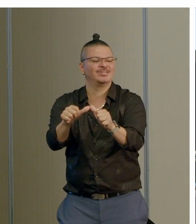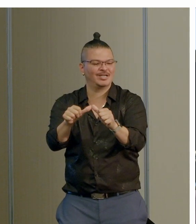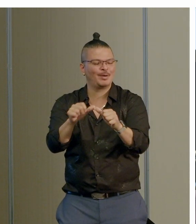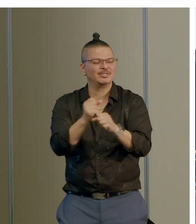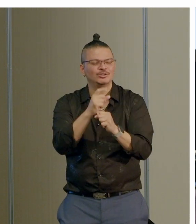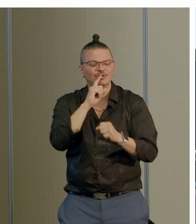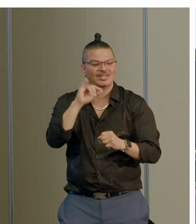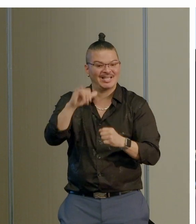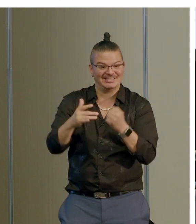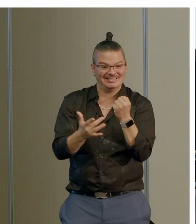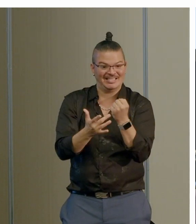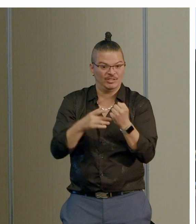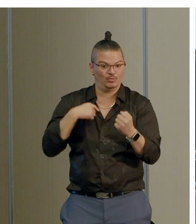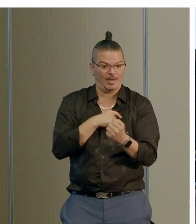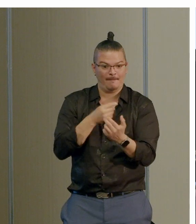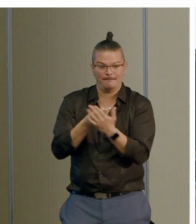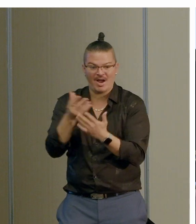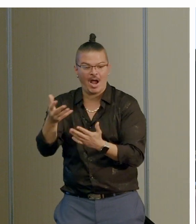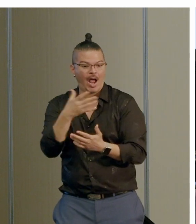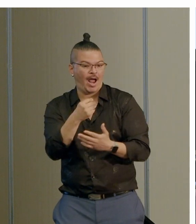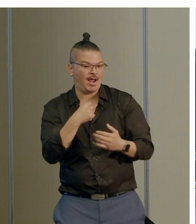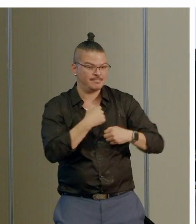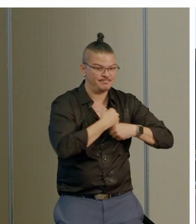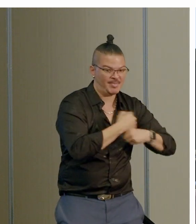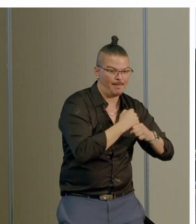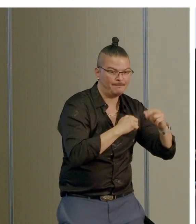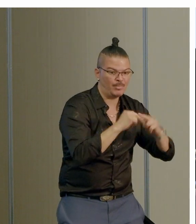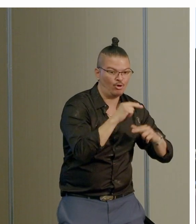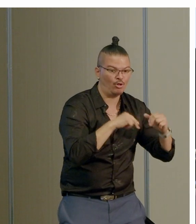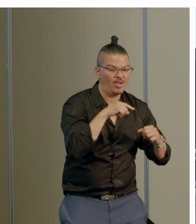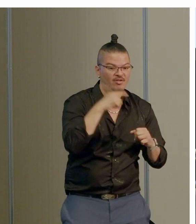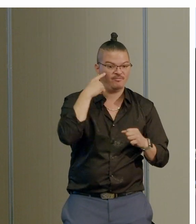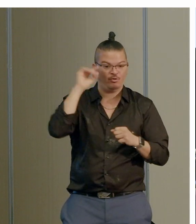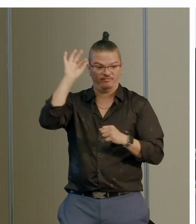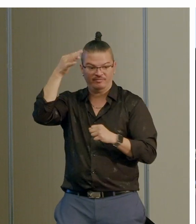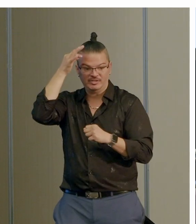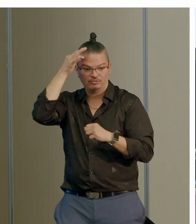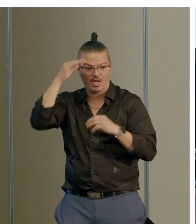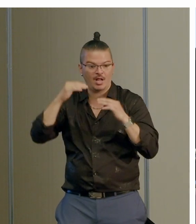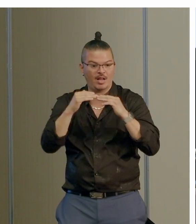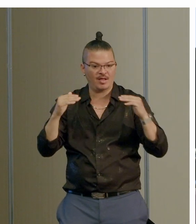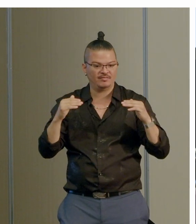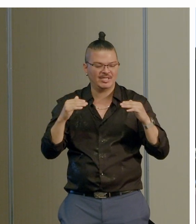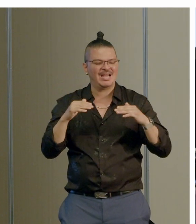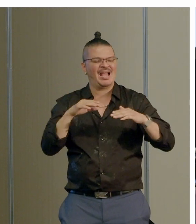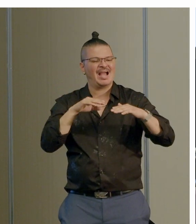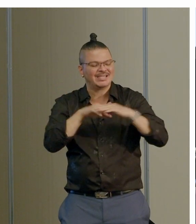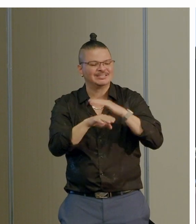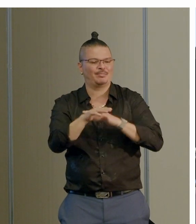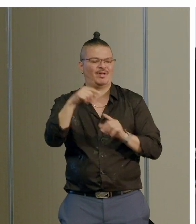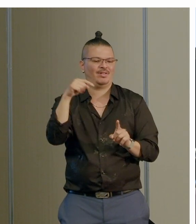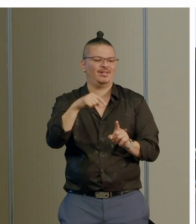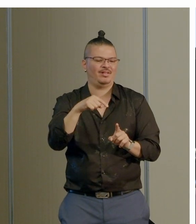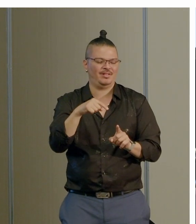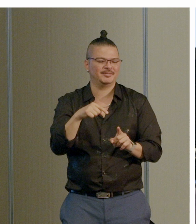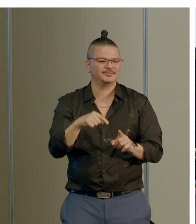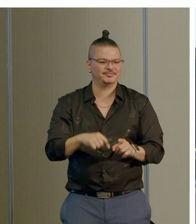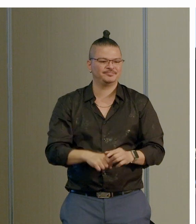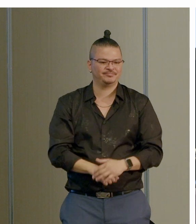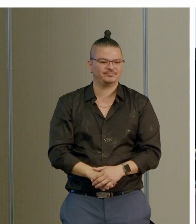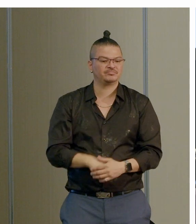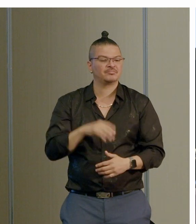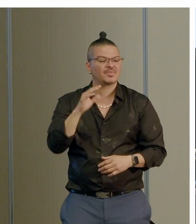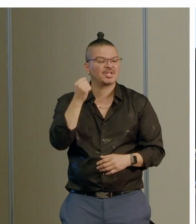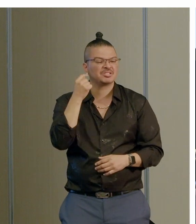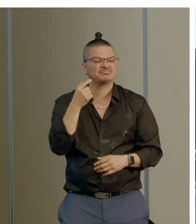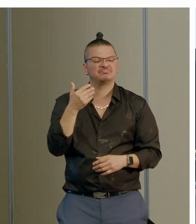the federal government is accessible. And there are so many roadblocks thrown in the way. And prior to the past few months, I